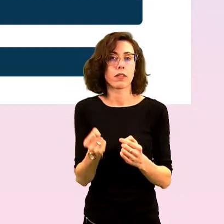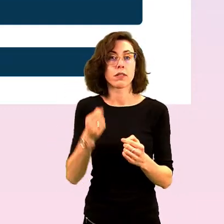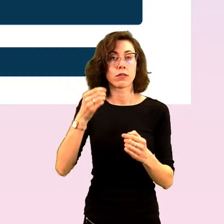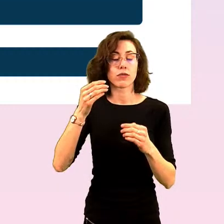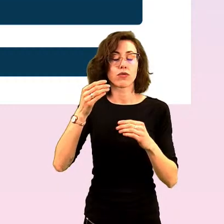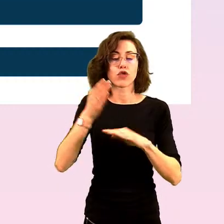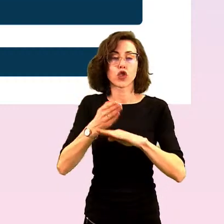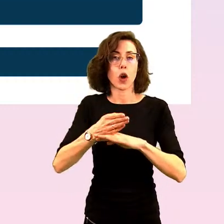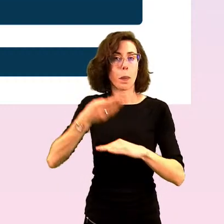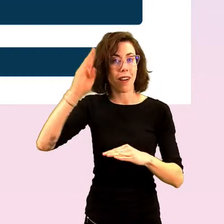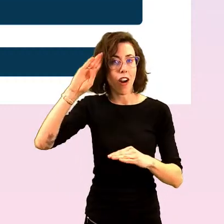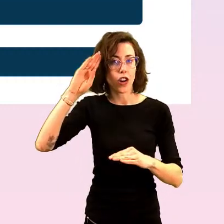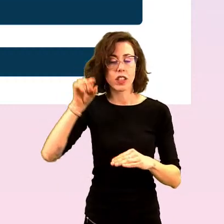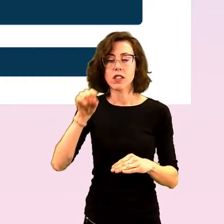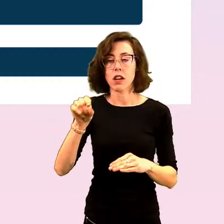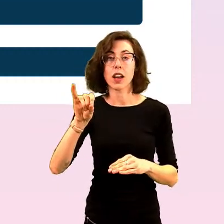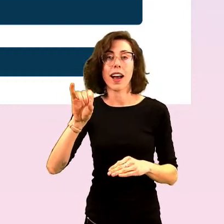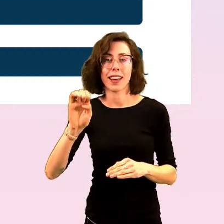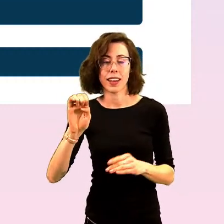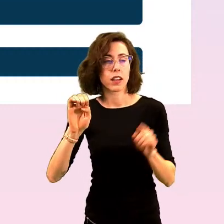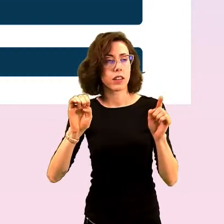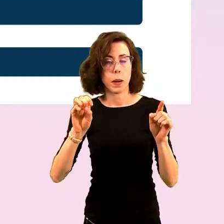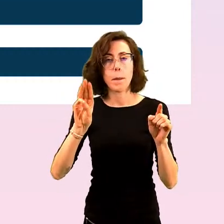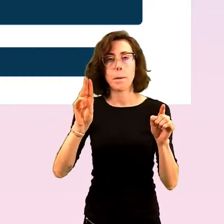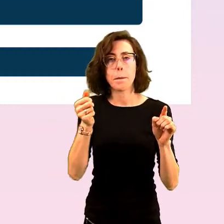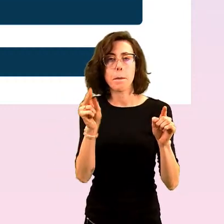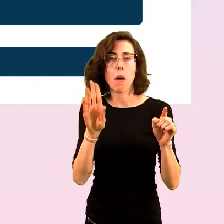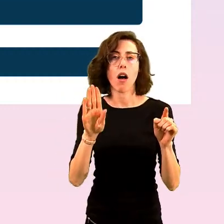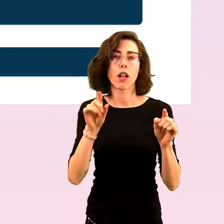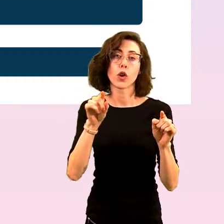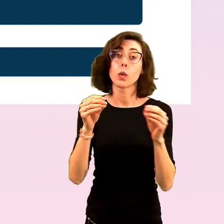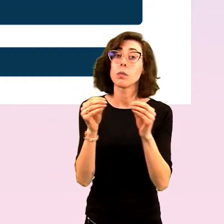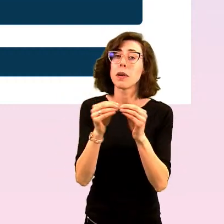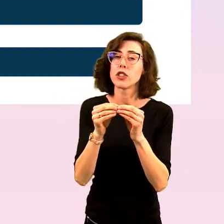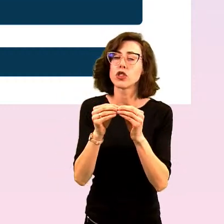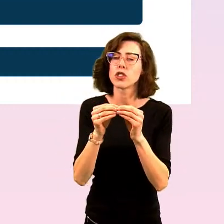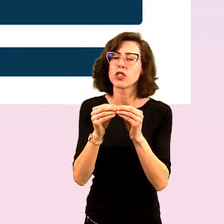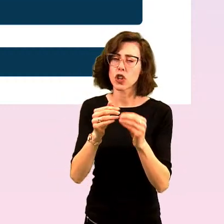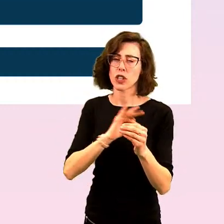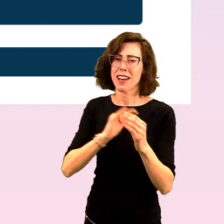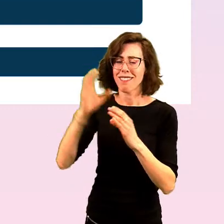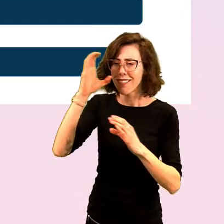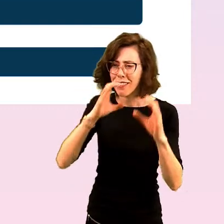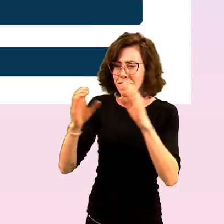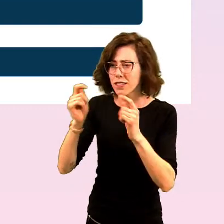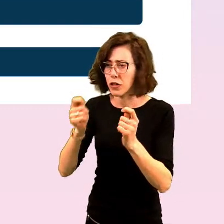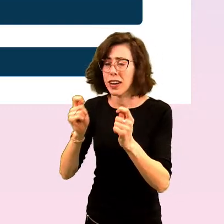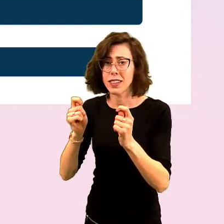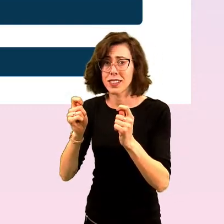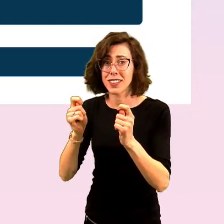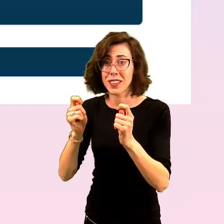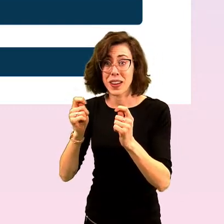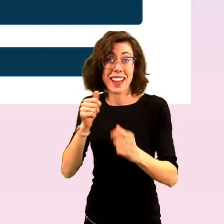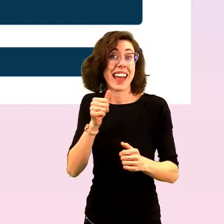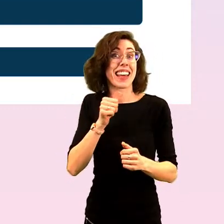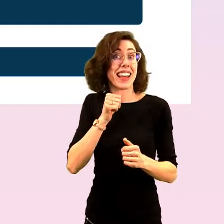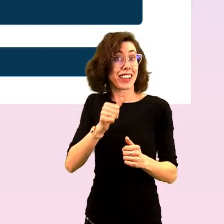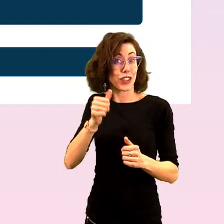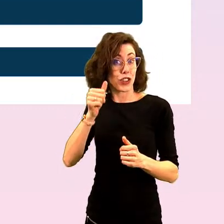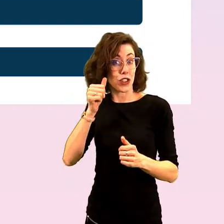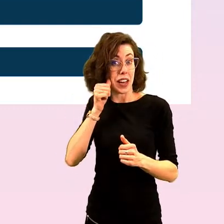and you spoke there, Paul, about looking for training and things like that. We've just gone live yesterday with